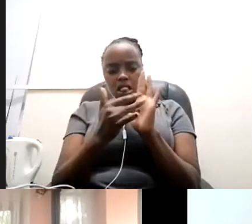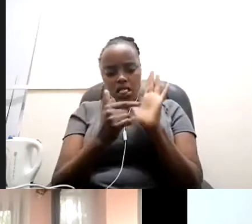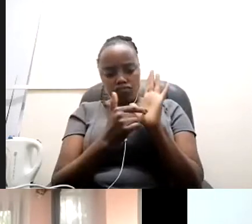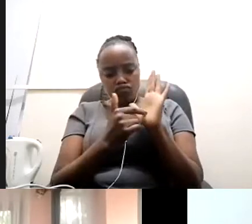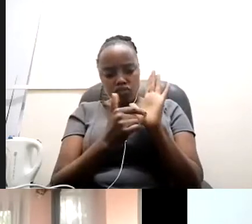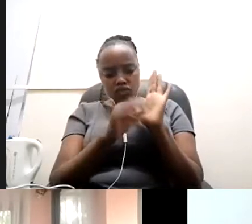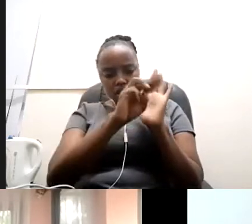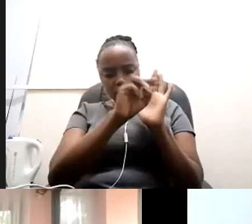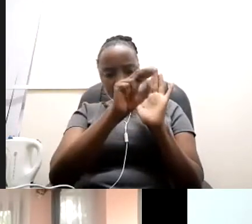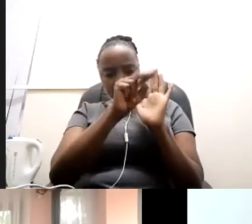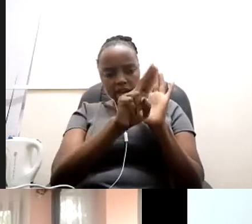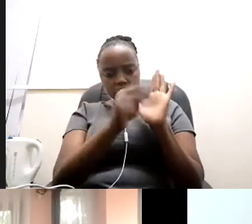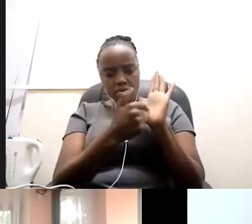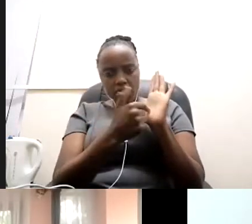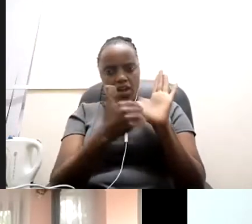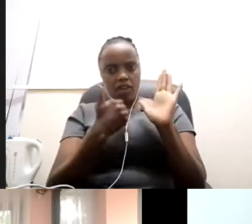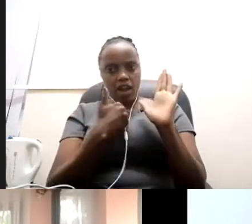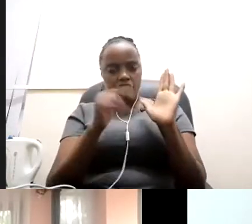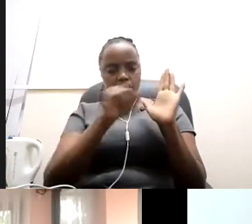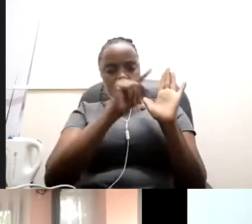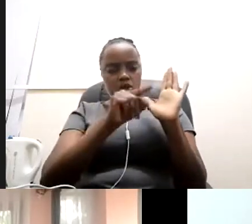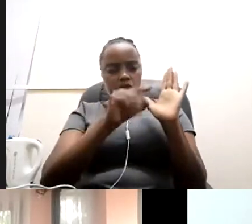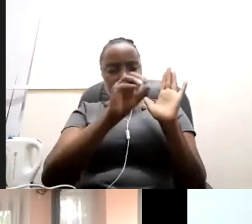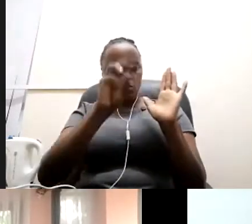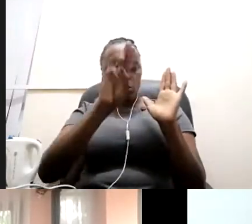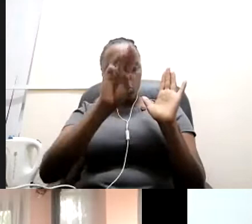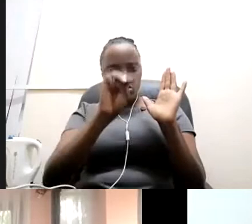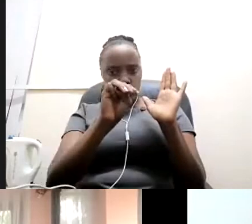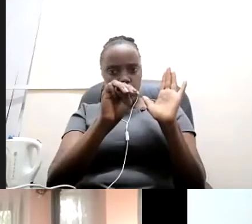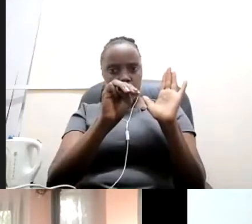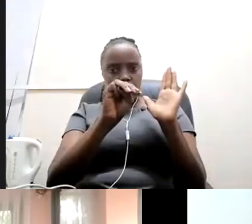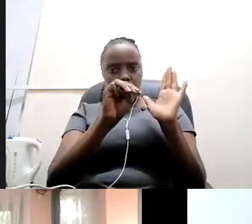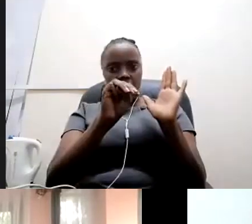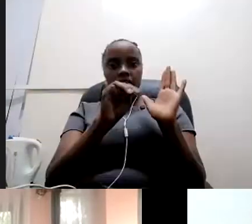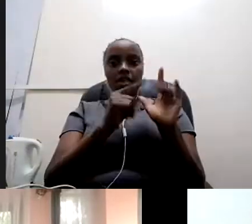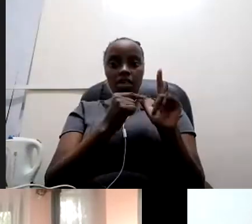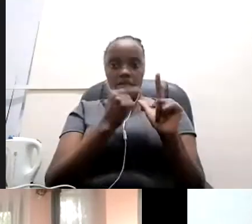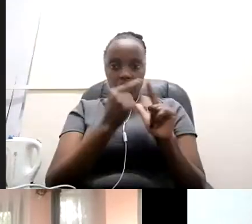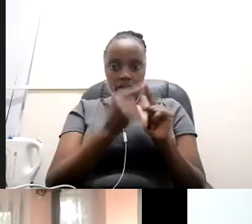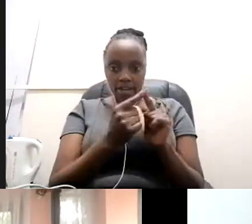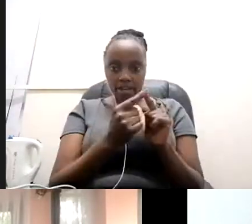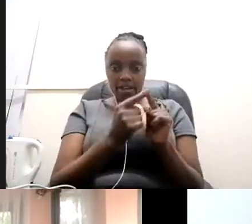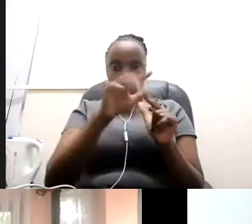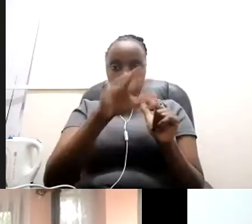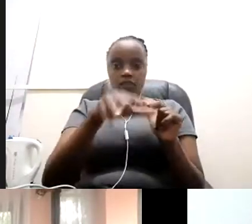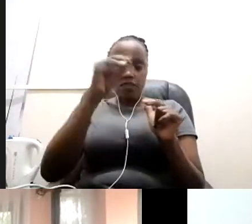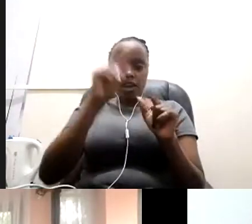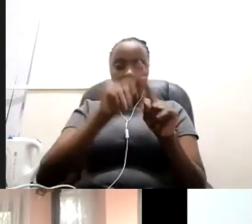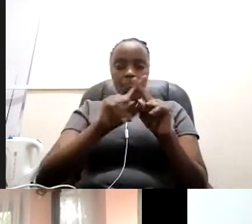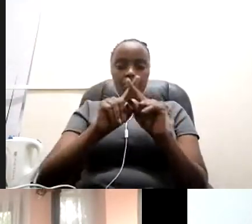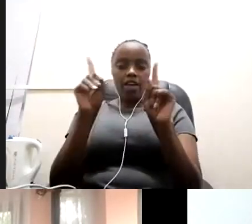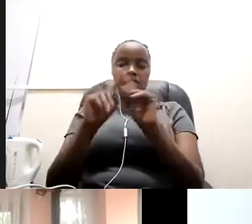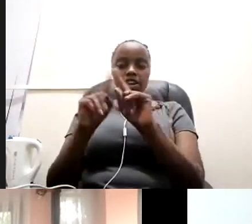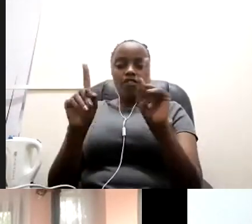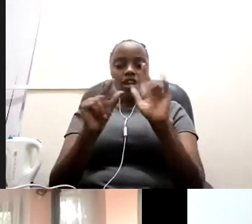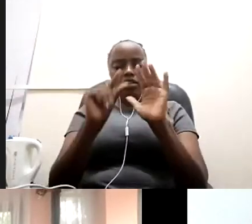that is in the bottom of the Zoom application, and you will there find different icons.